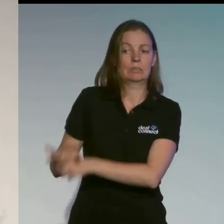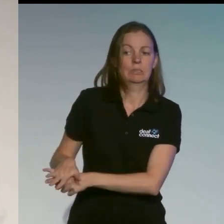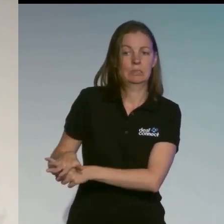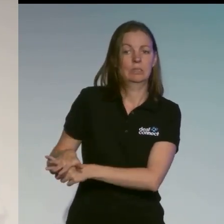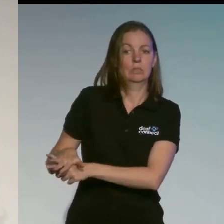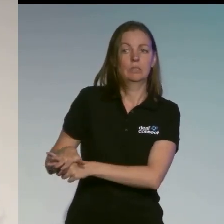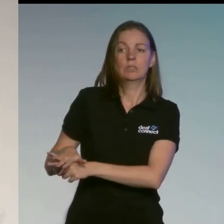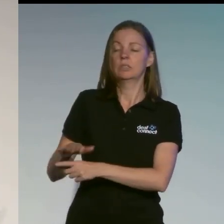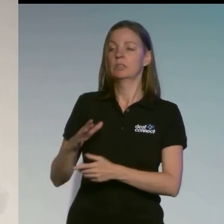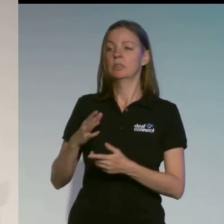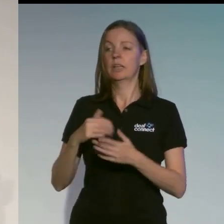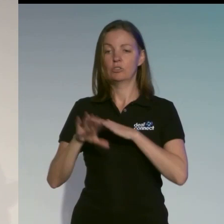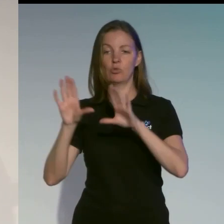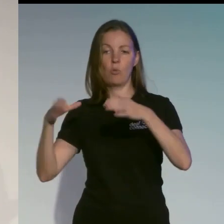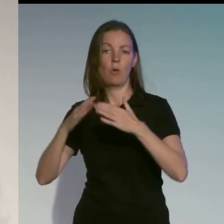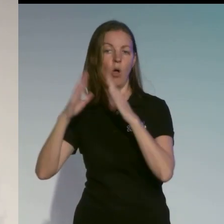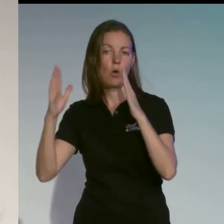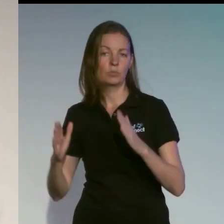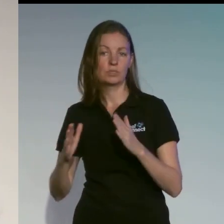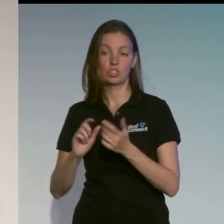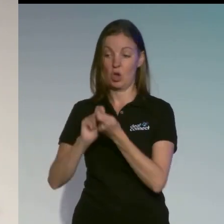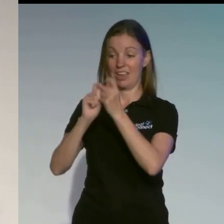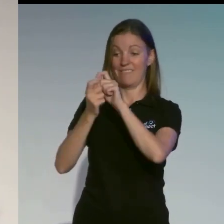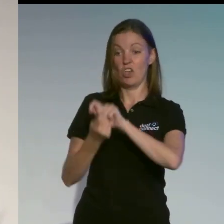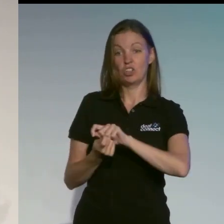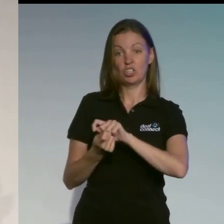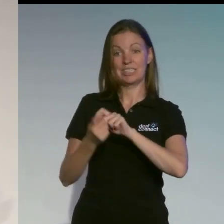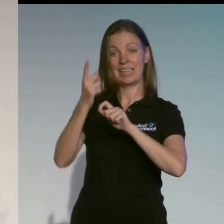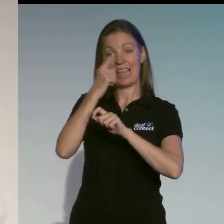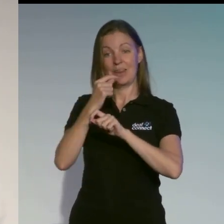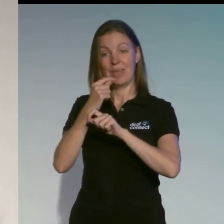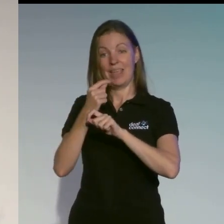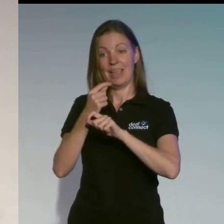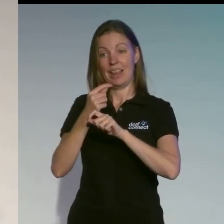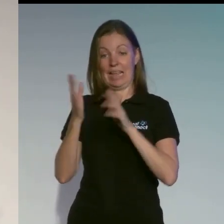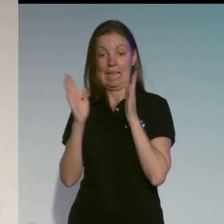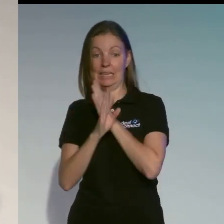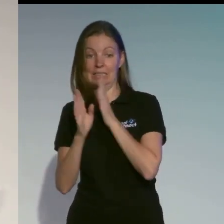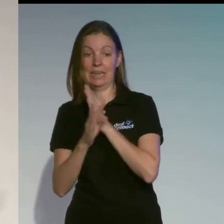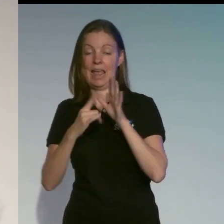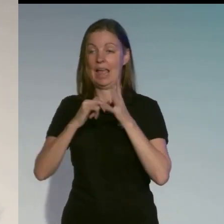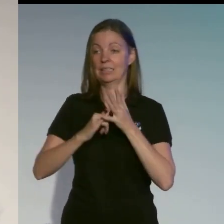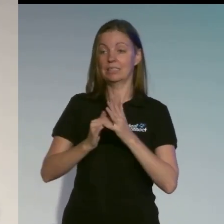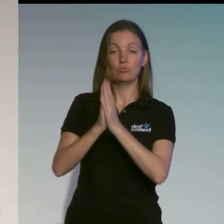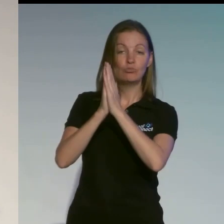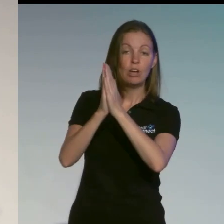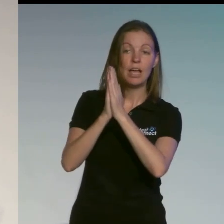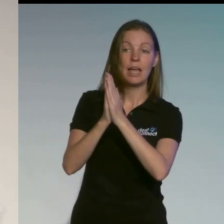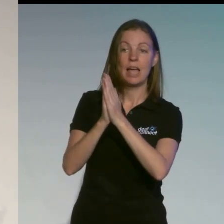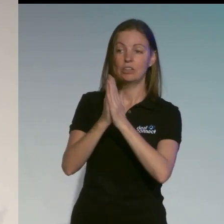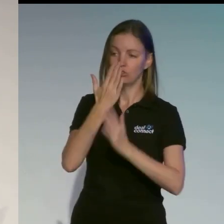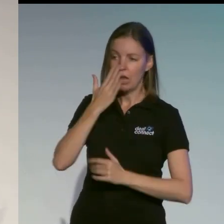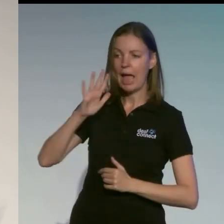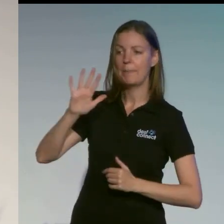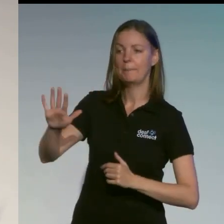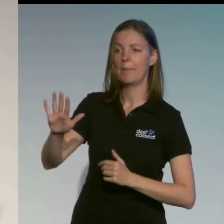through collusion. Conversion practices can be disguised as prayer, manifest in suppression through shame and fear in families where one